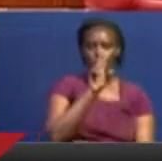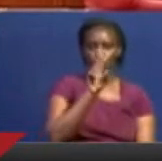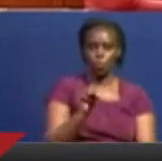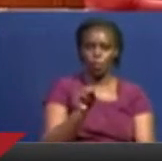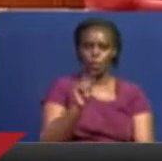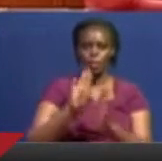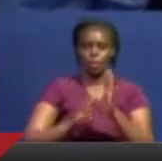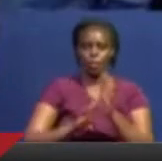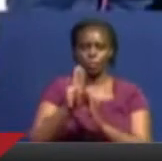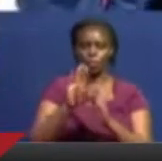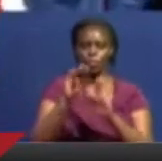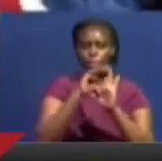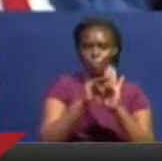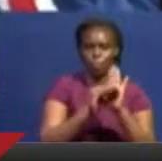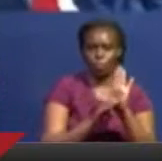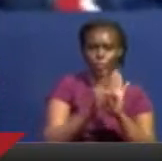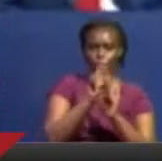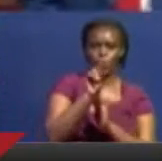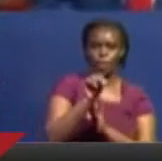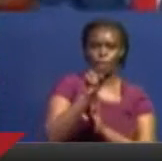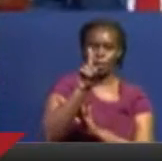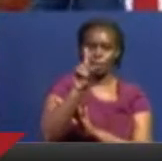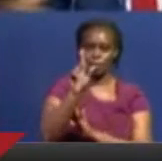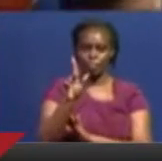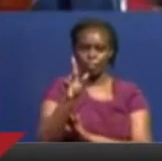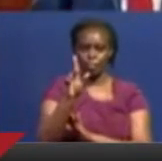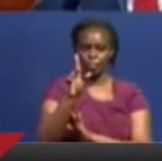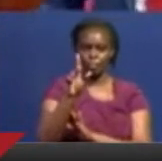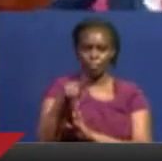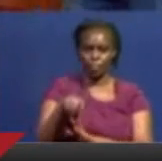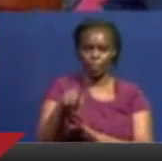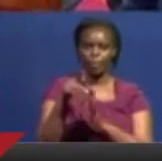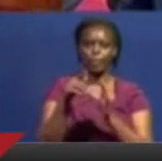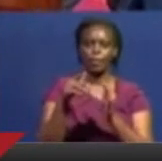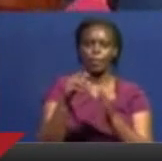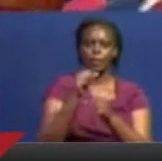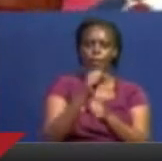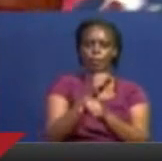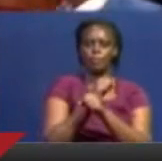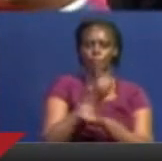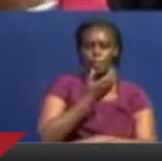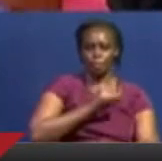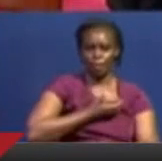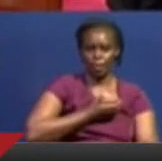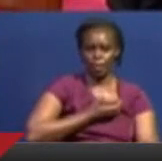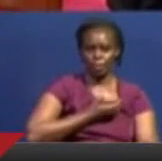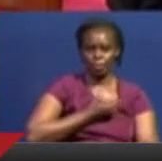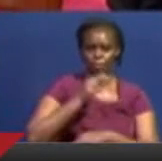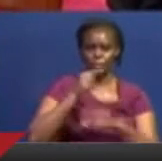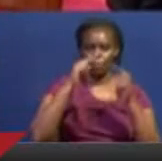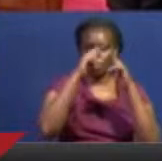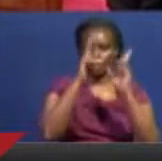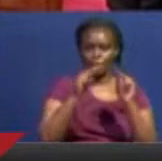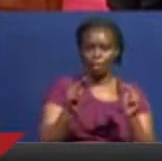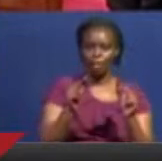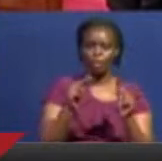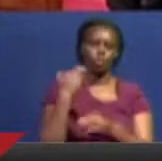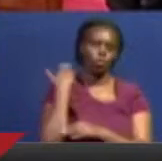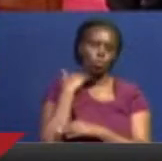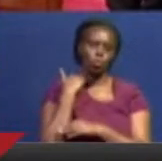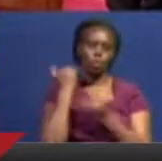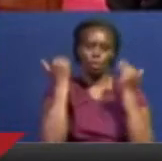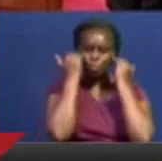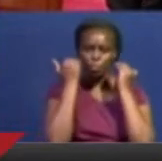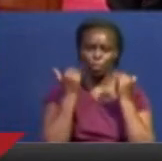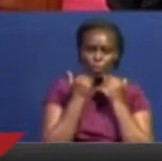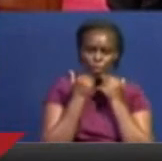Nations Development Program UNDP, and practiced as defense counsel at the International Criminal Court